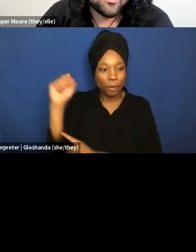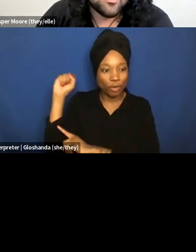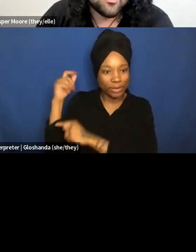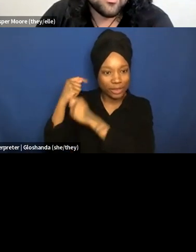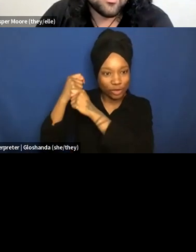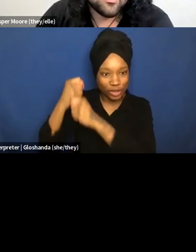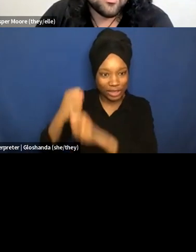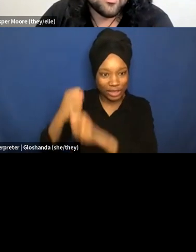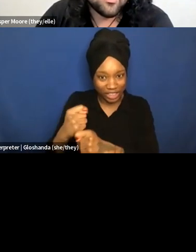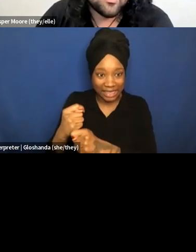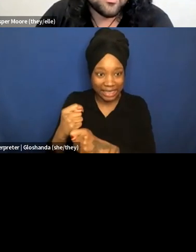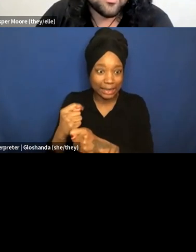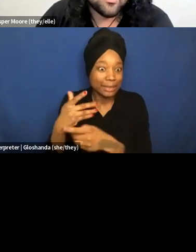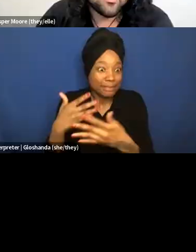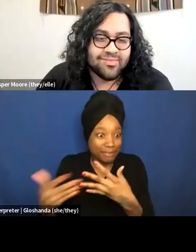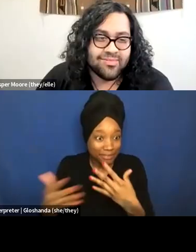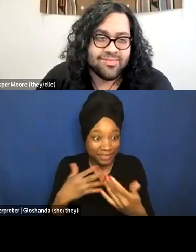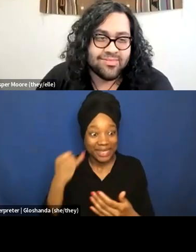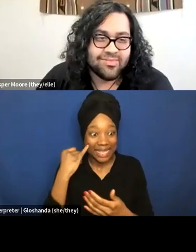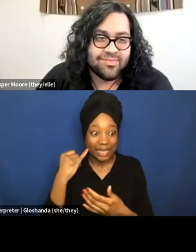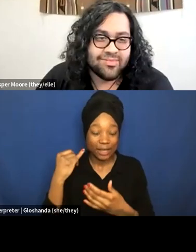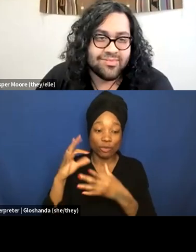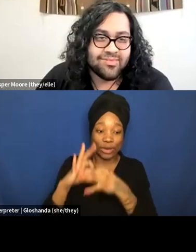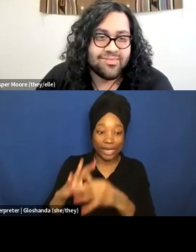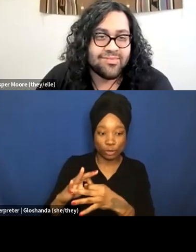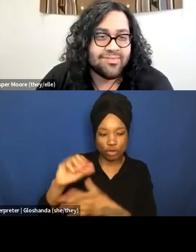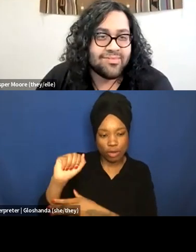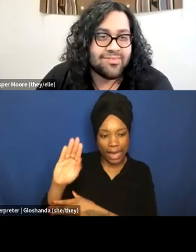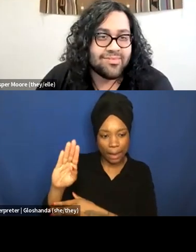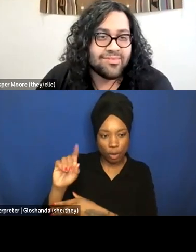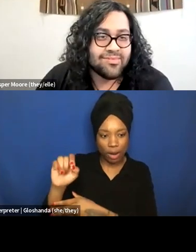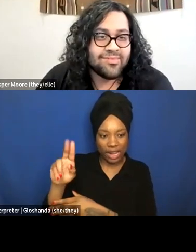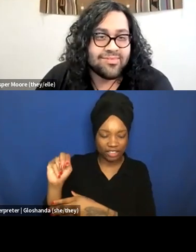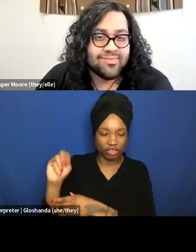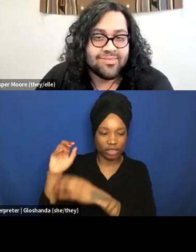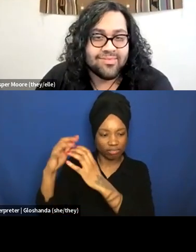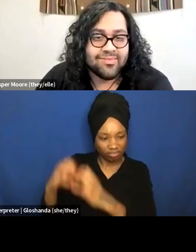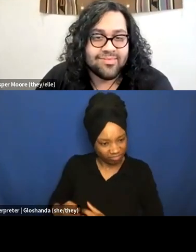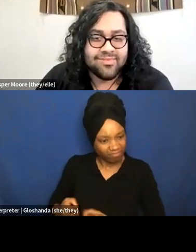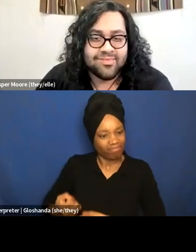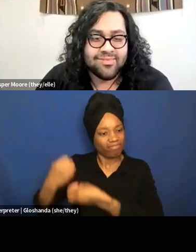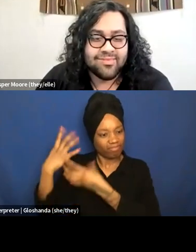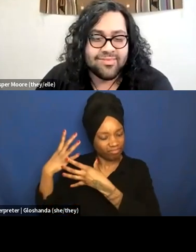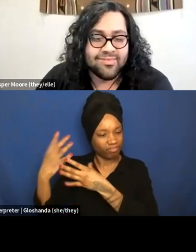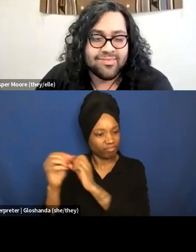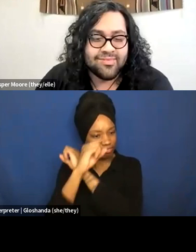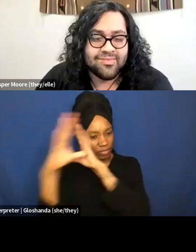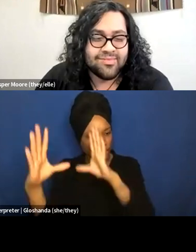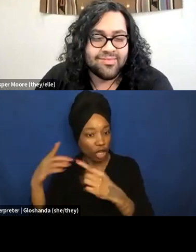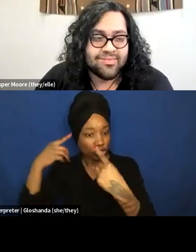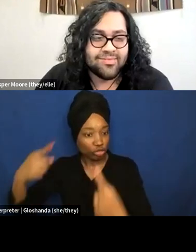traditions, right? Whether it is the abolitionist struggle and what was before the need for abolition,